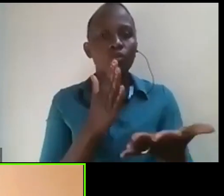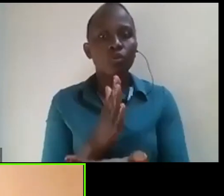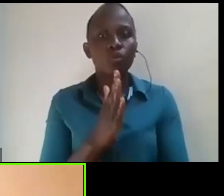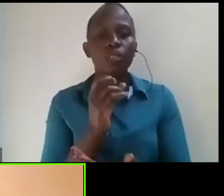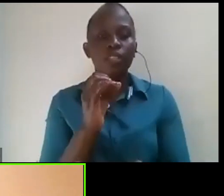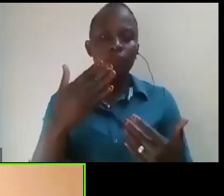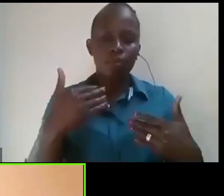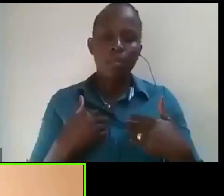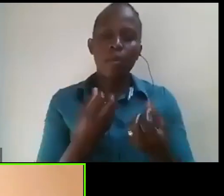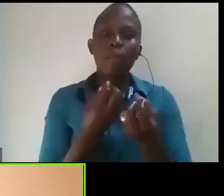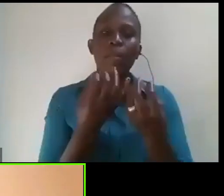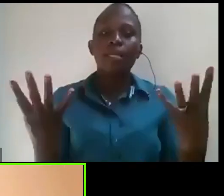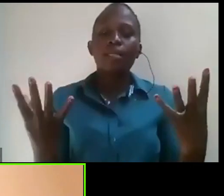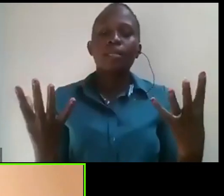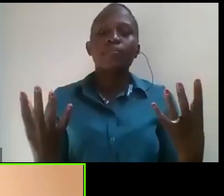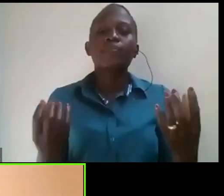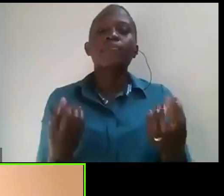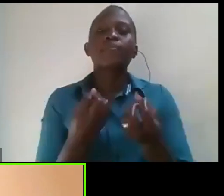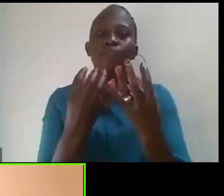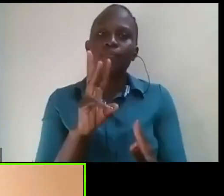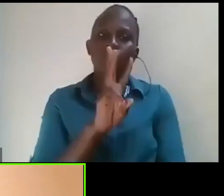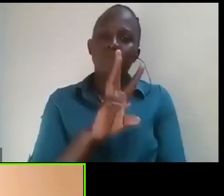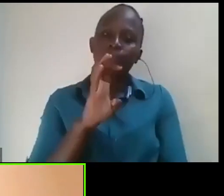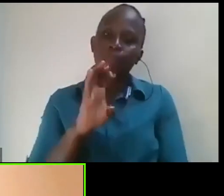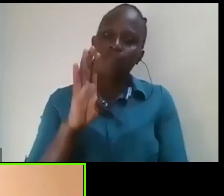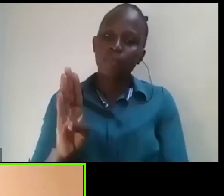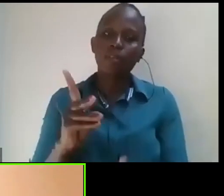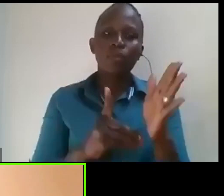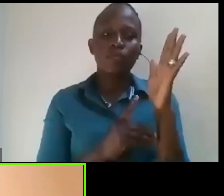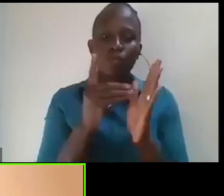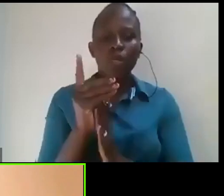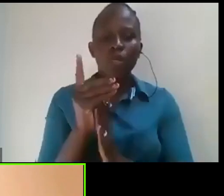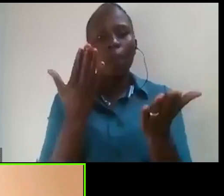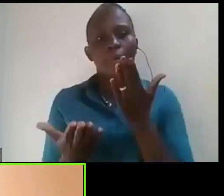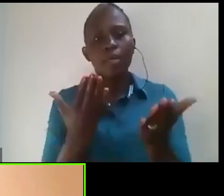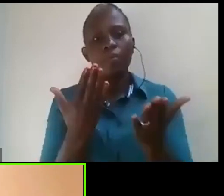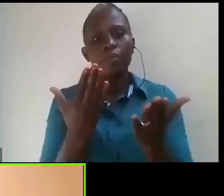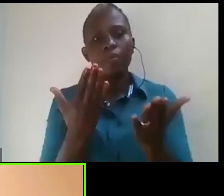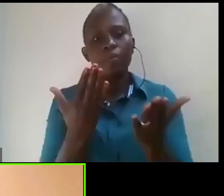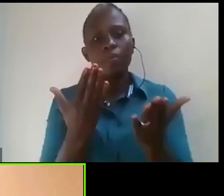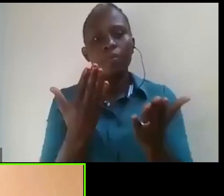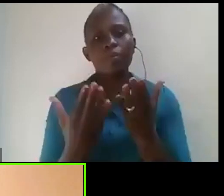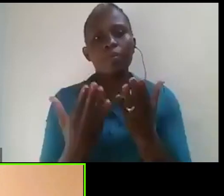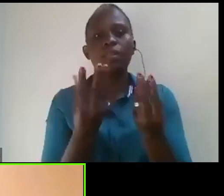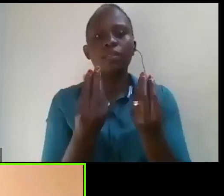web development and maybe software development is a skill. It's a know-how,